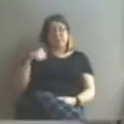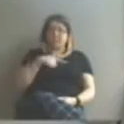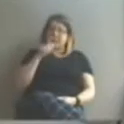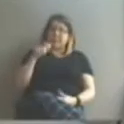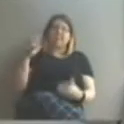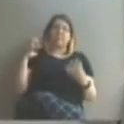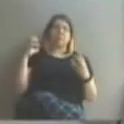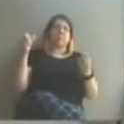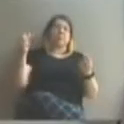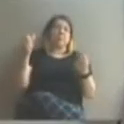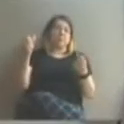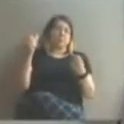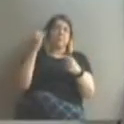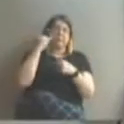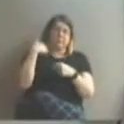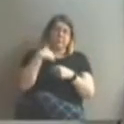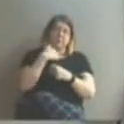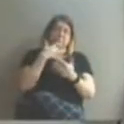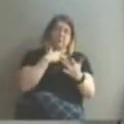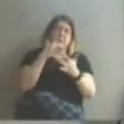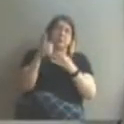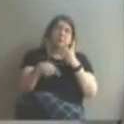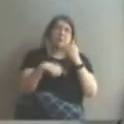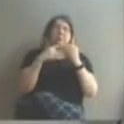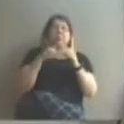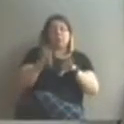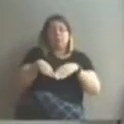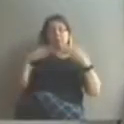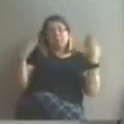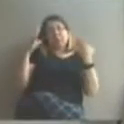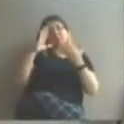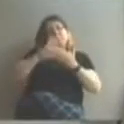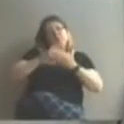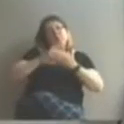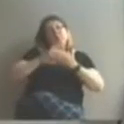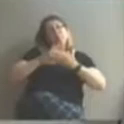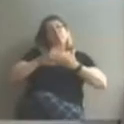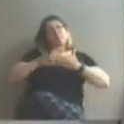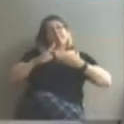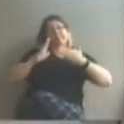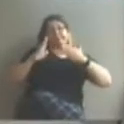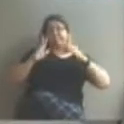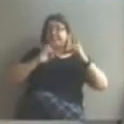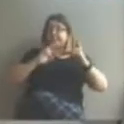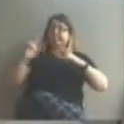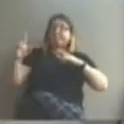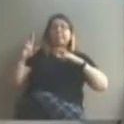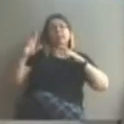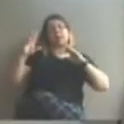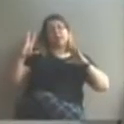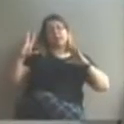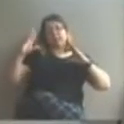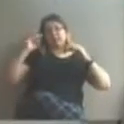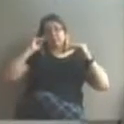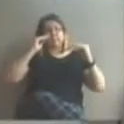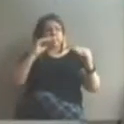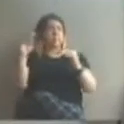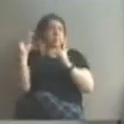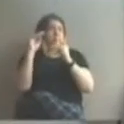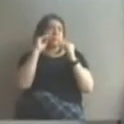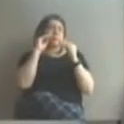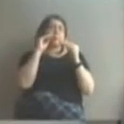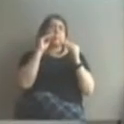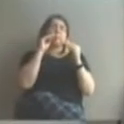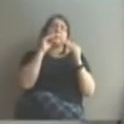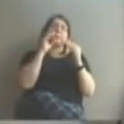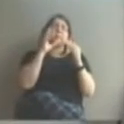be courageous if we are concerned about opening school at a level to present information to our students, to our